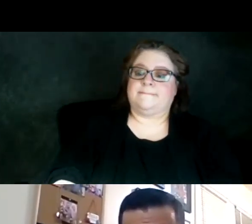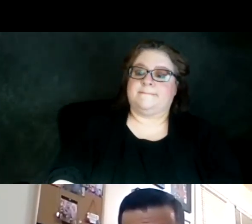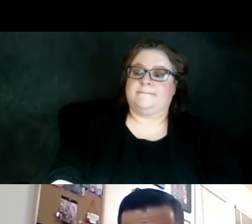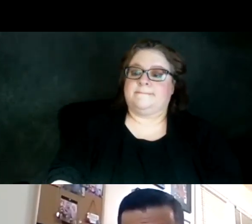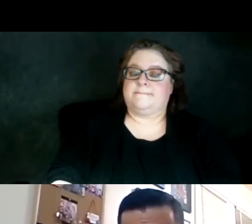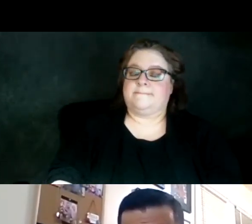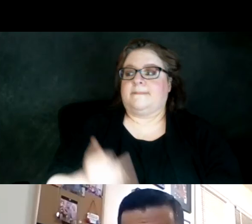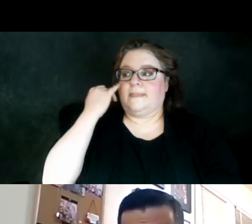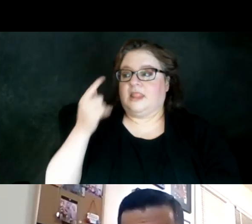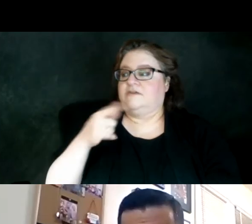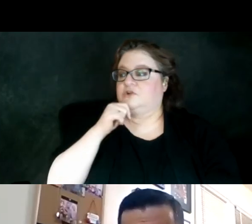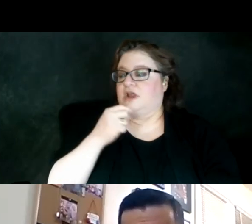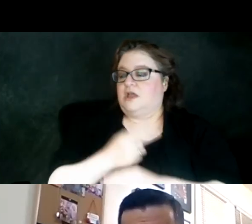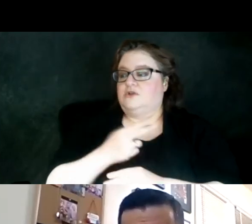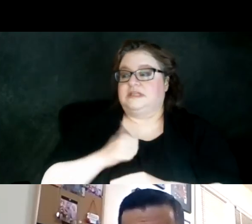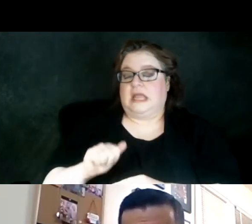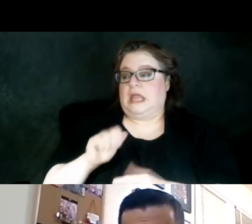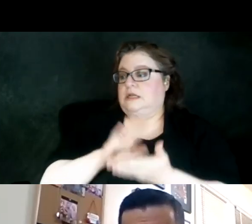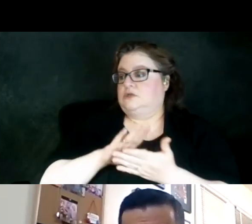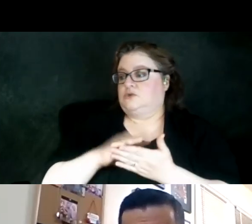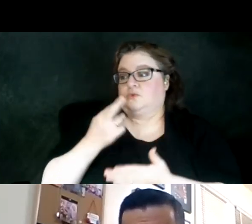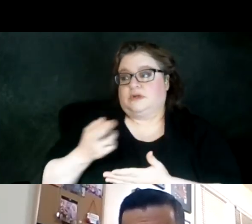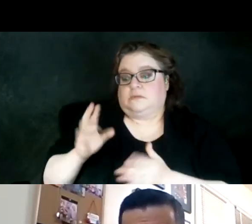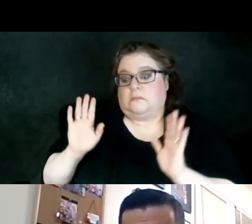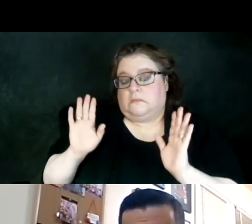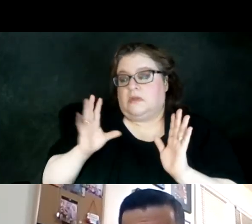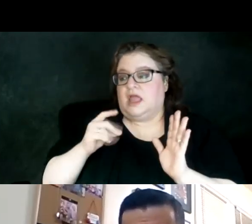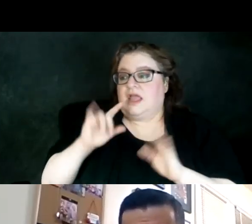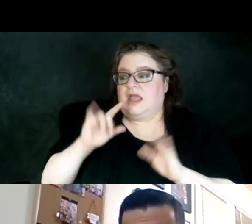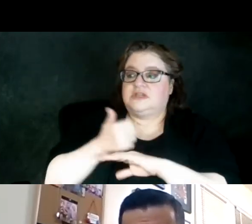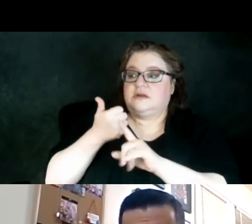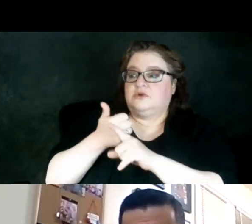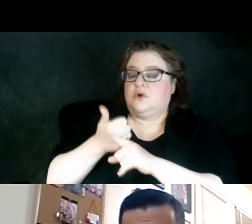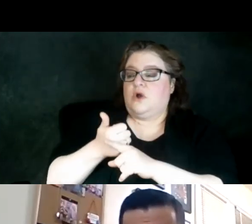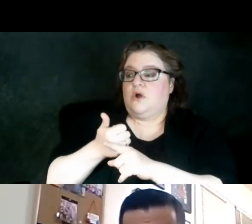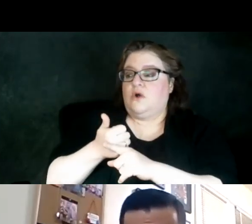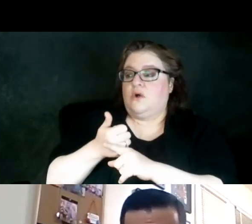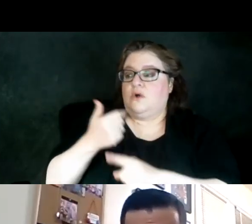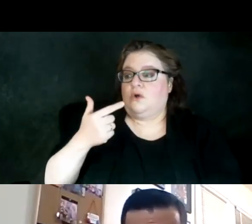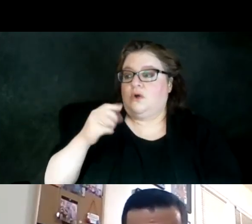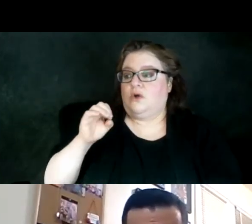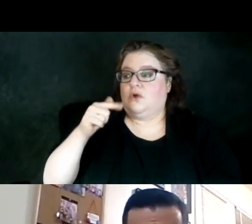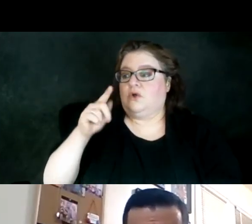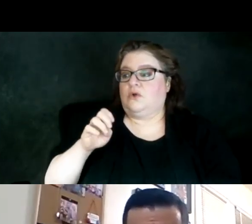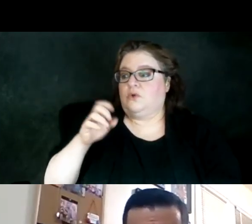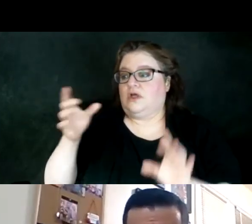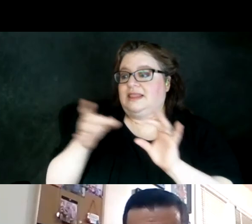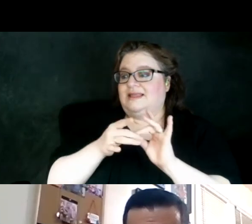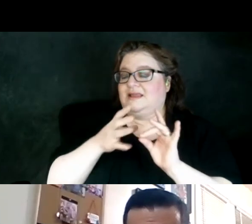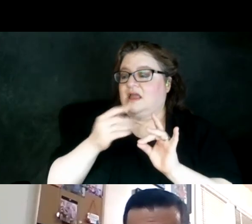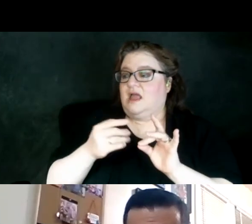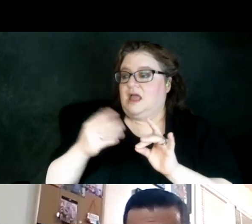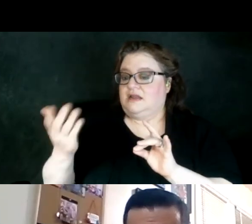If you're not using any school resources and you set up your own Google link and you invited people